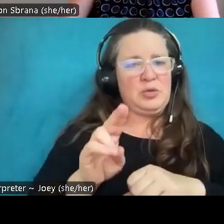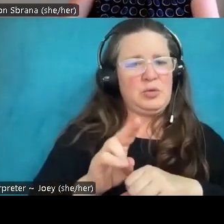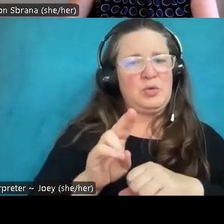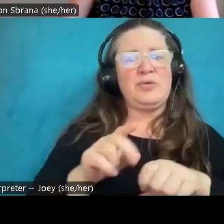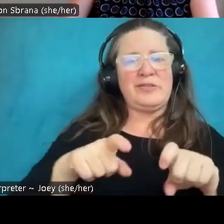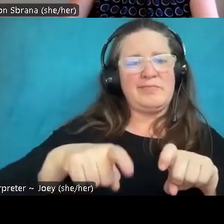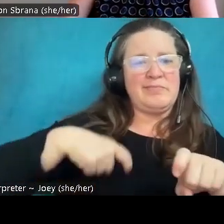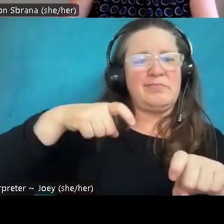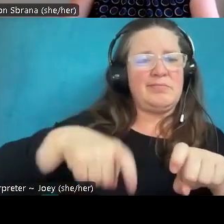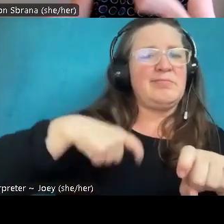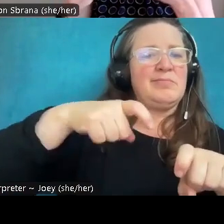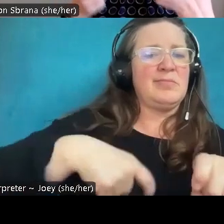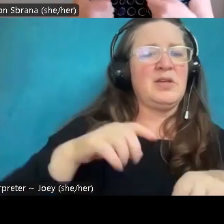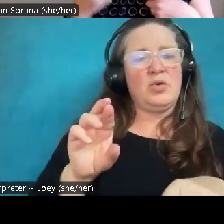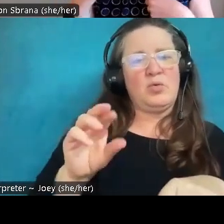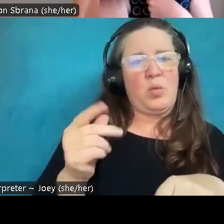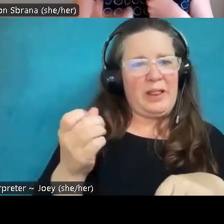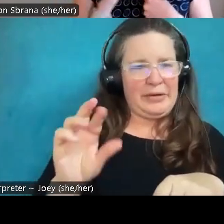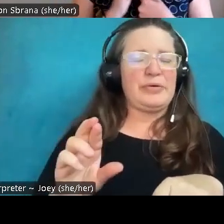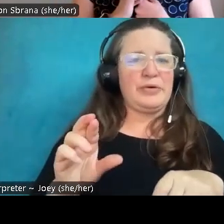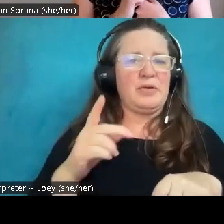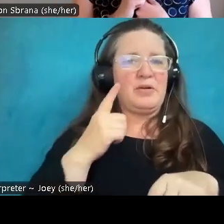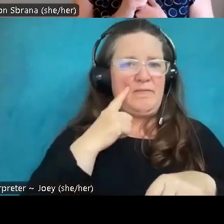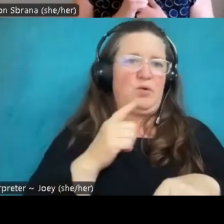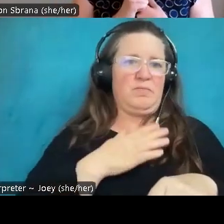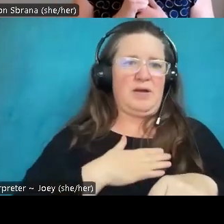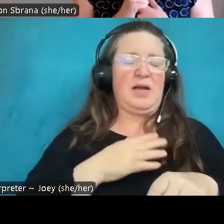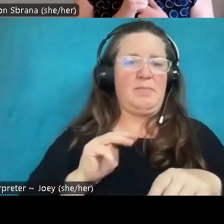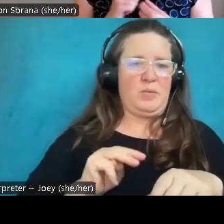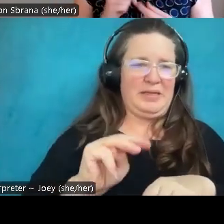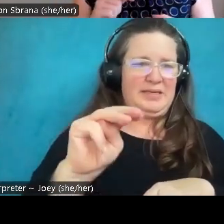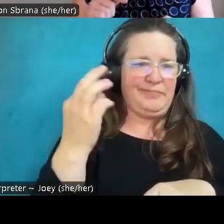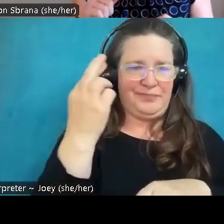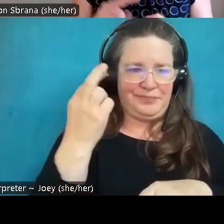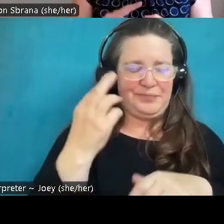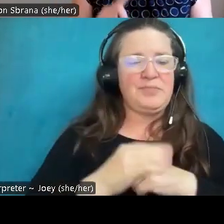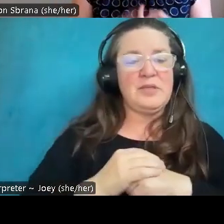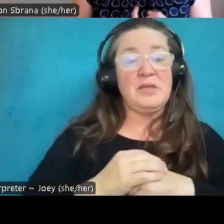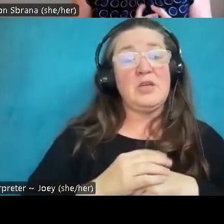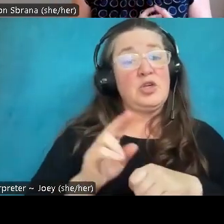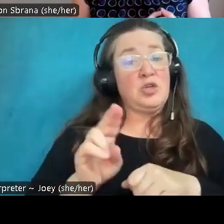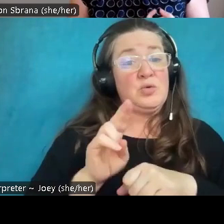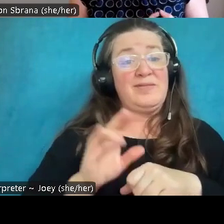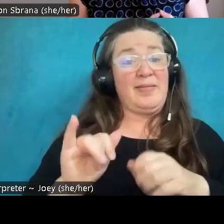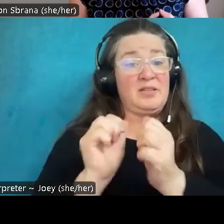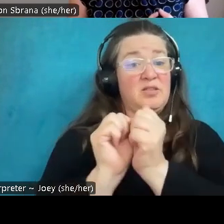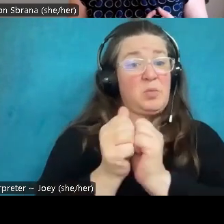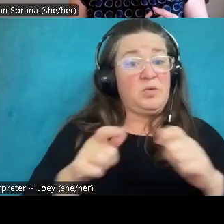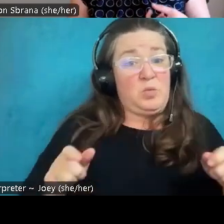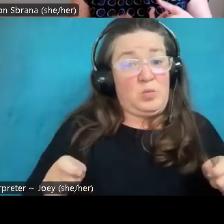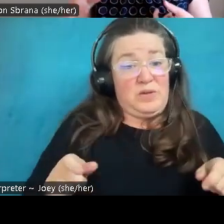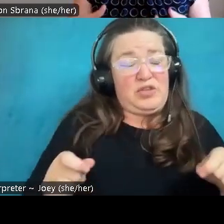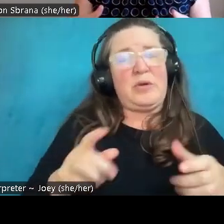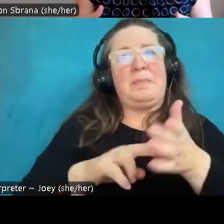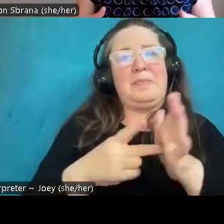my primary mobility aid. But using the sports wheelchair here meant that I was seated all the time. There's